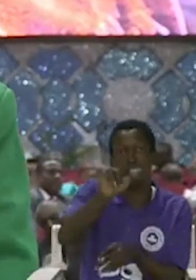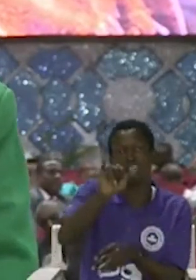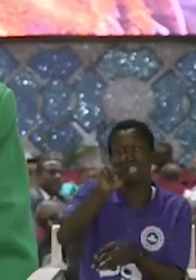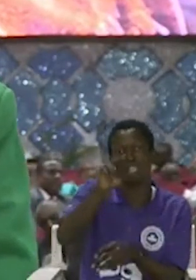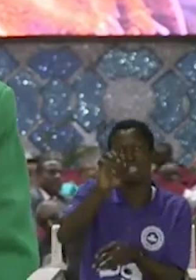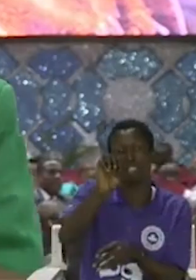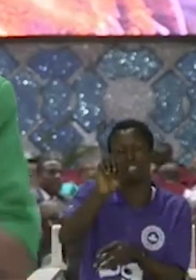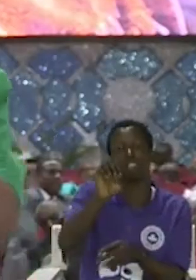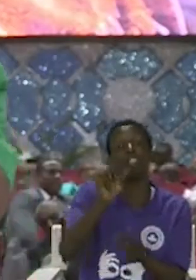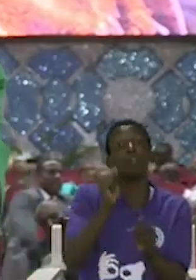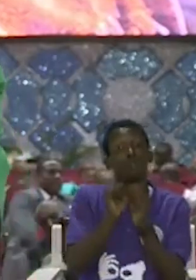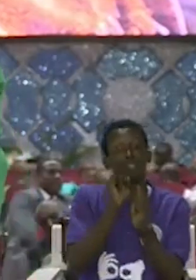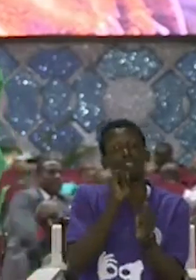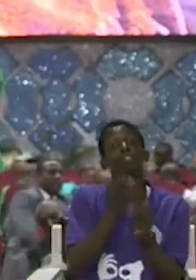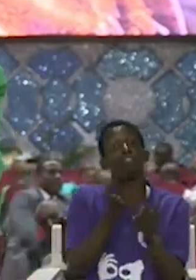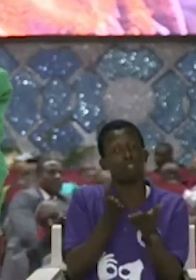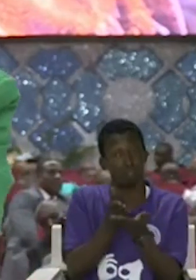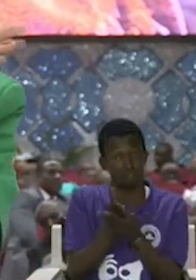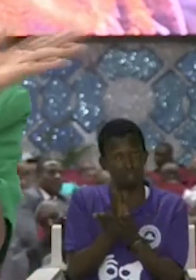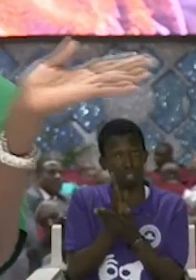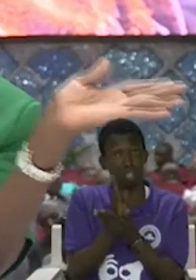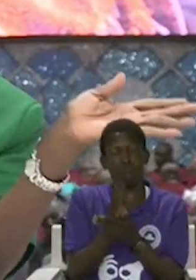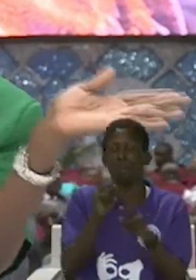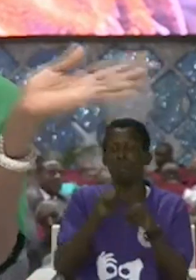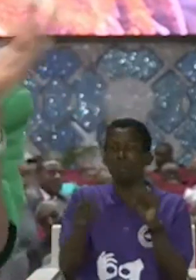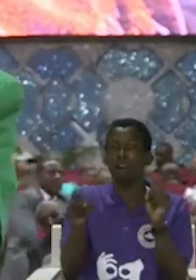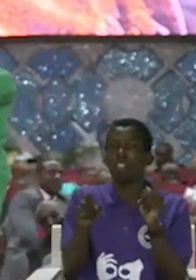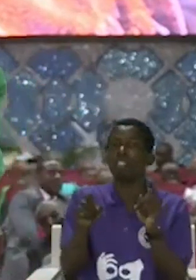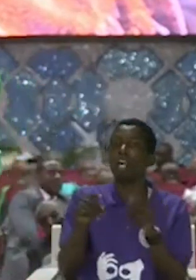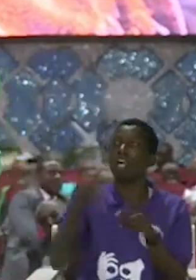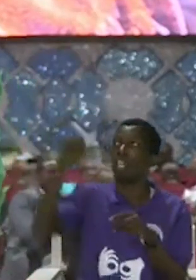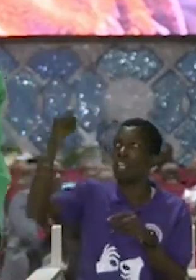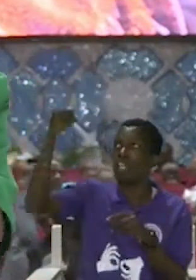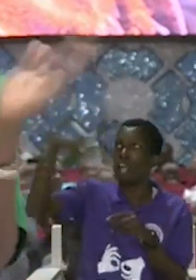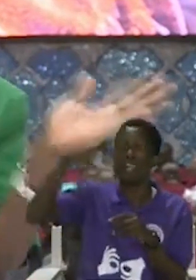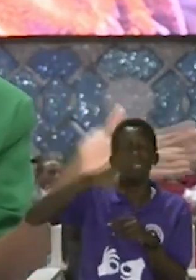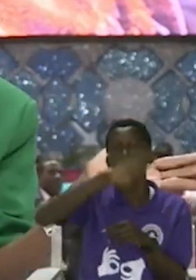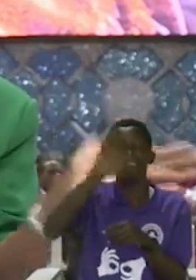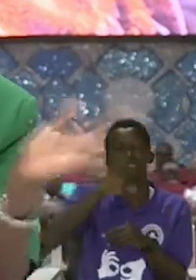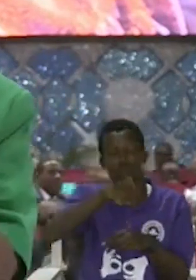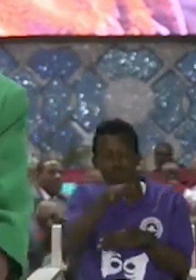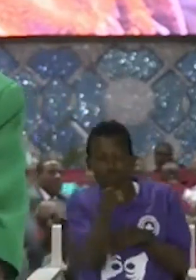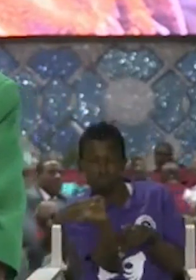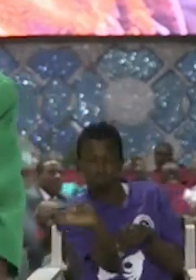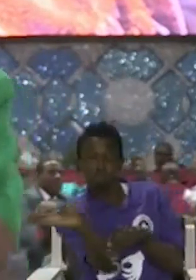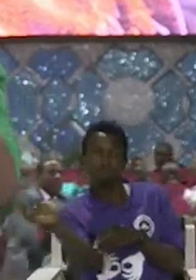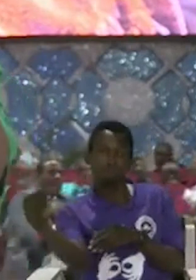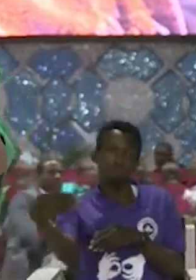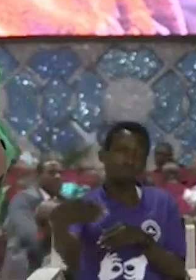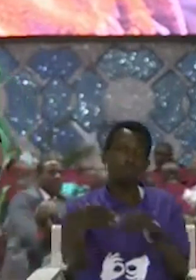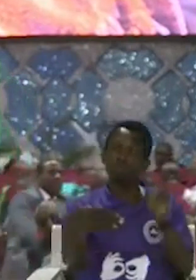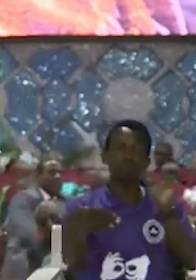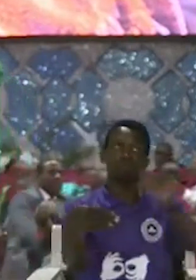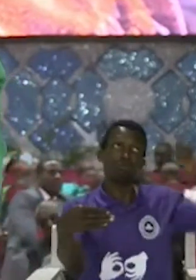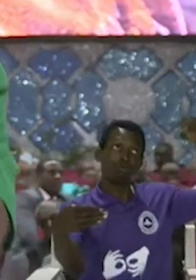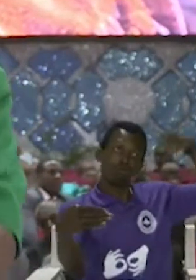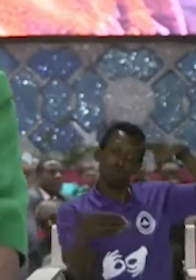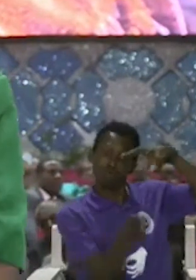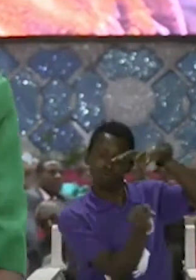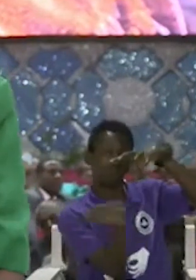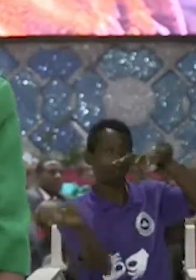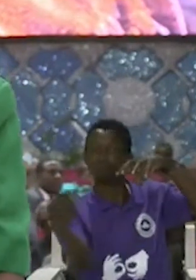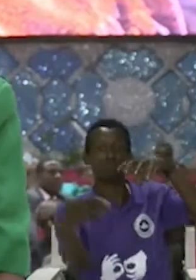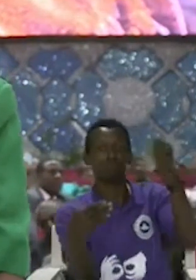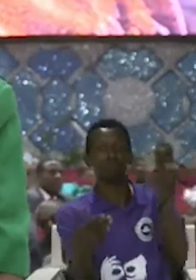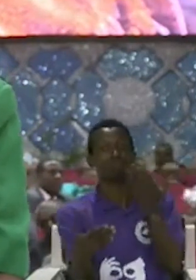Light never bends. to take corners. No, it goes straight.